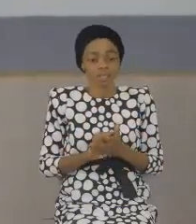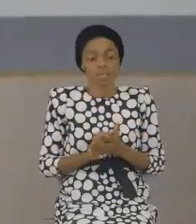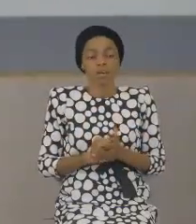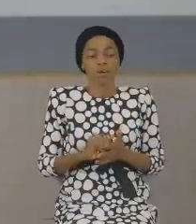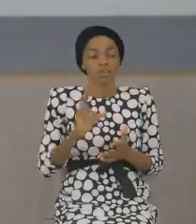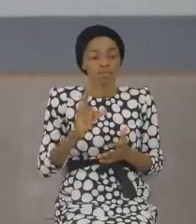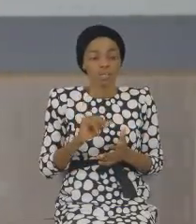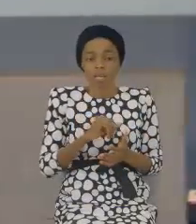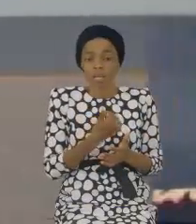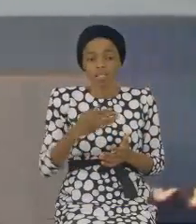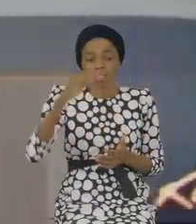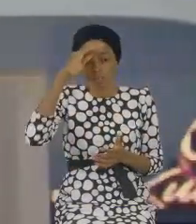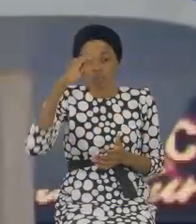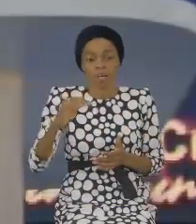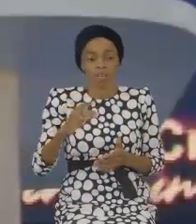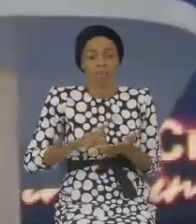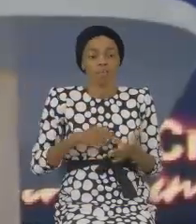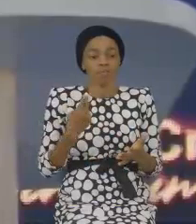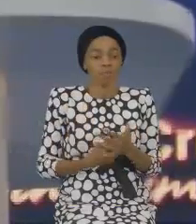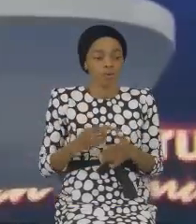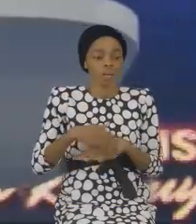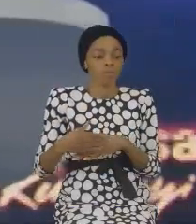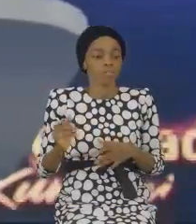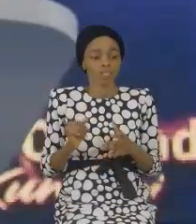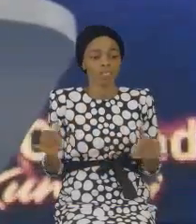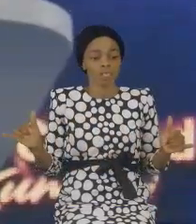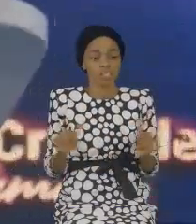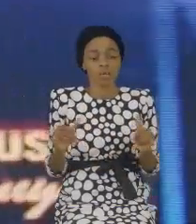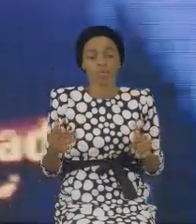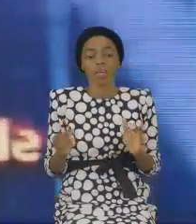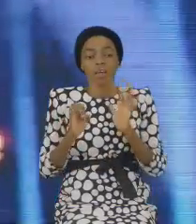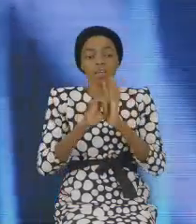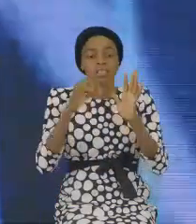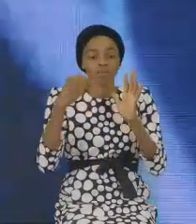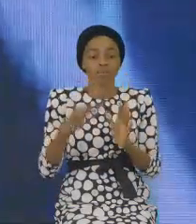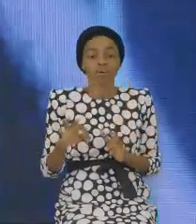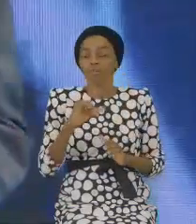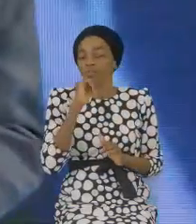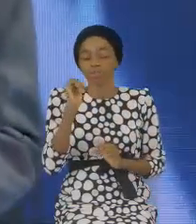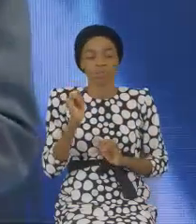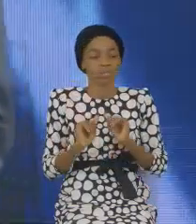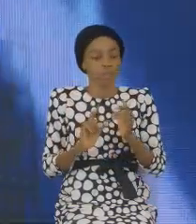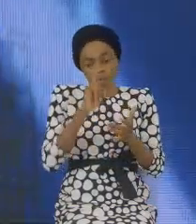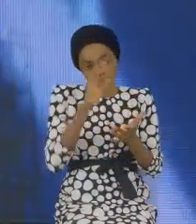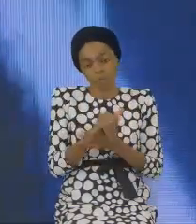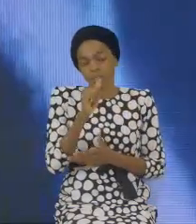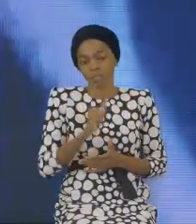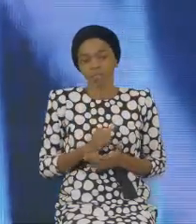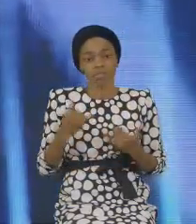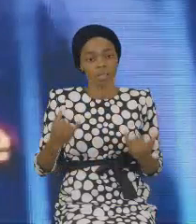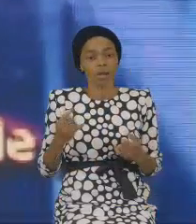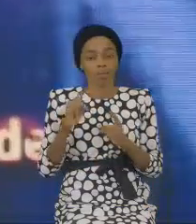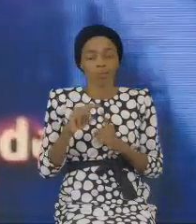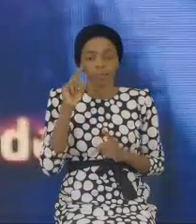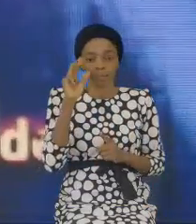after the same example of unbelief. We're coming now to point number three.